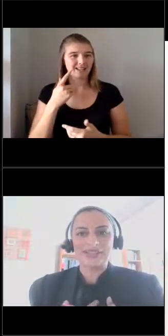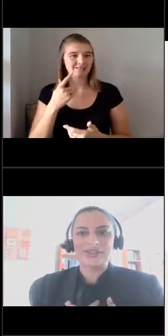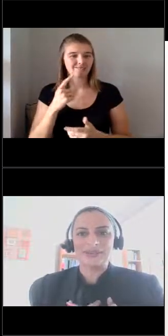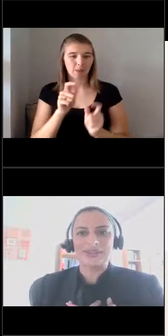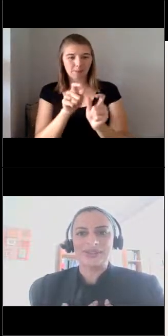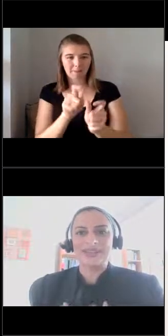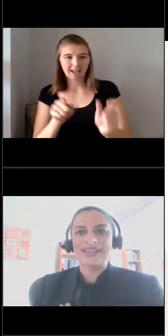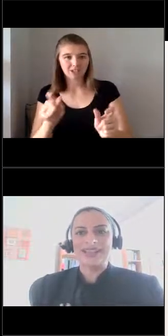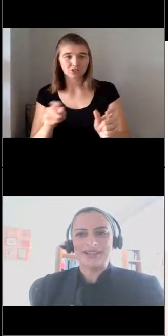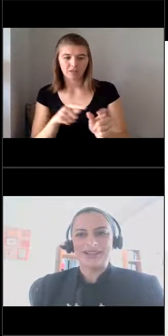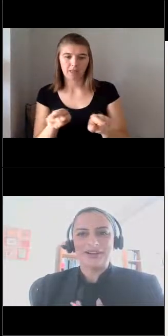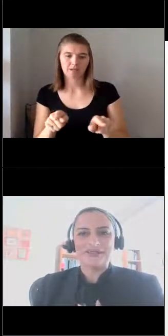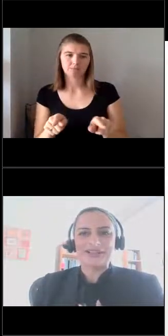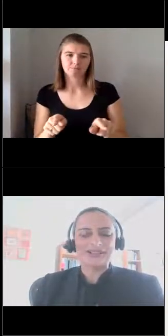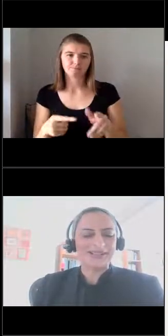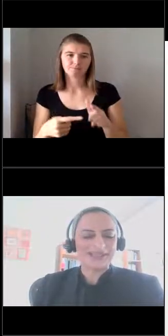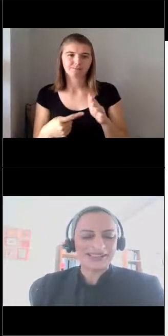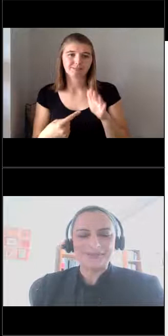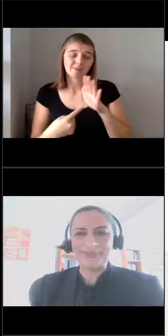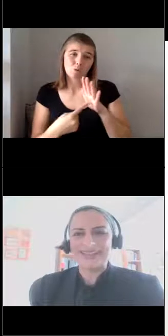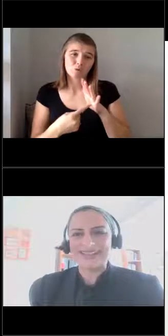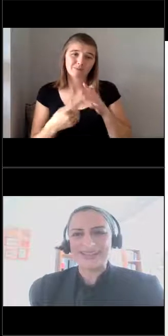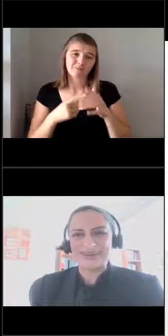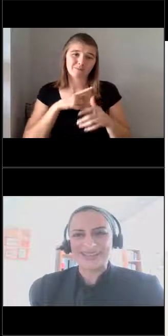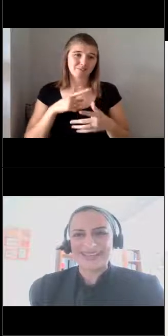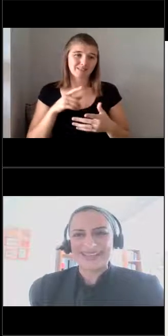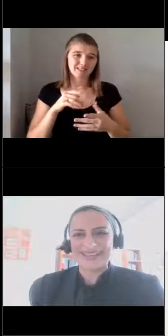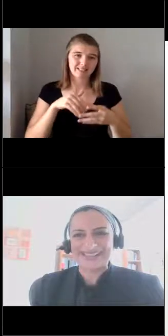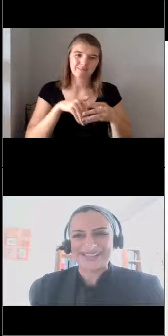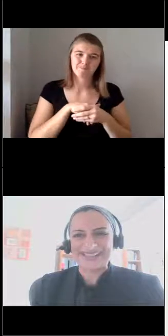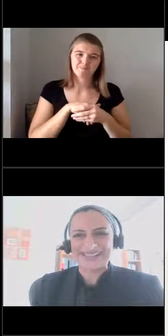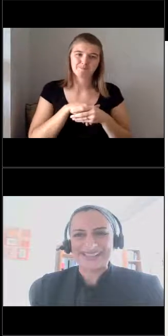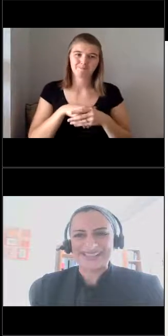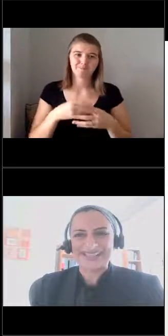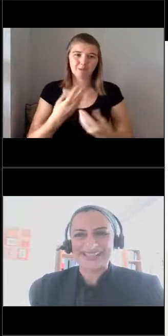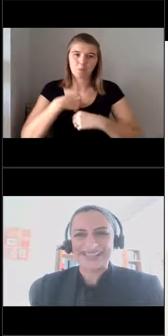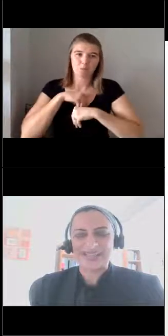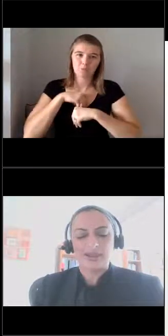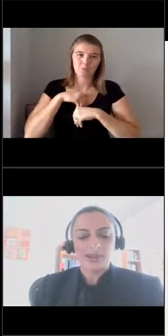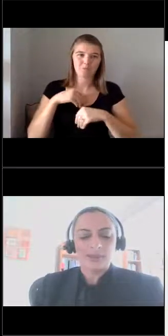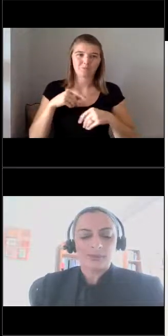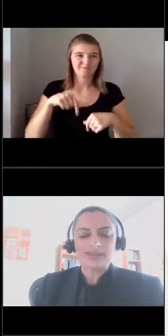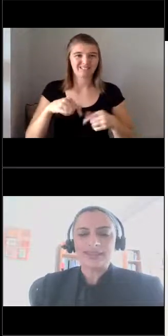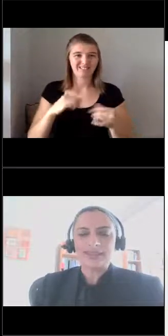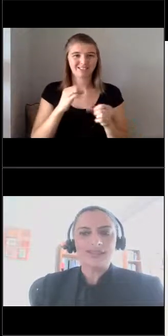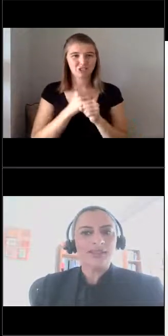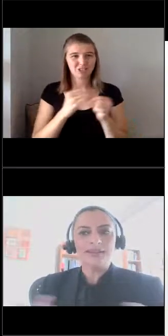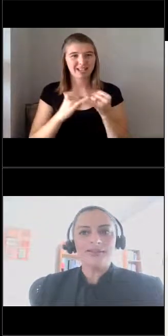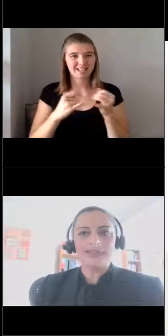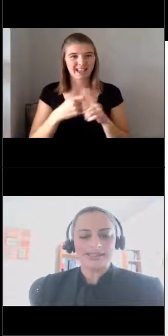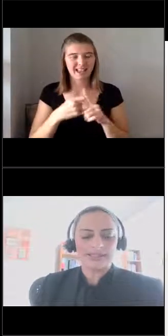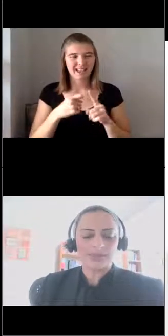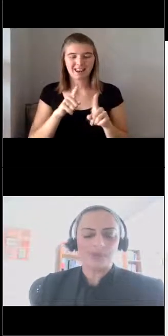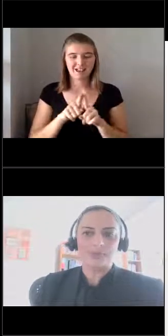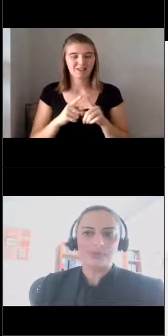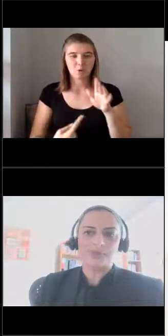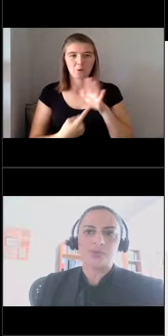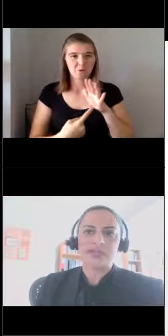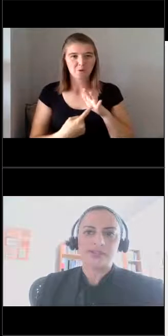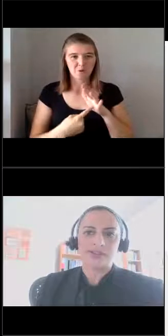that continues to be in our values. I think it's embedded into our DNA at DSK. But I think none of this